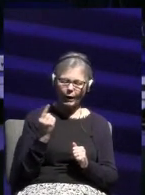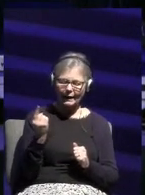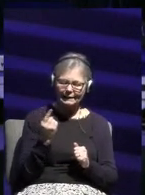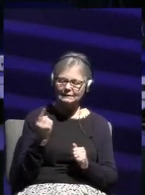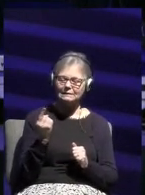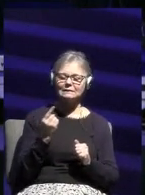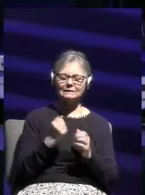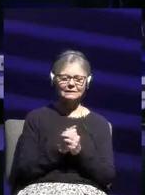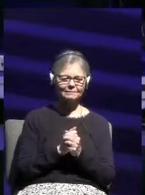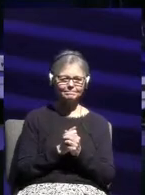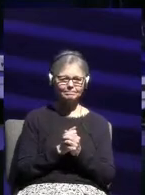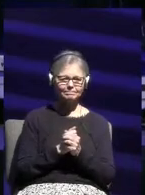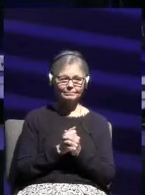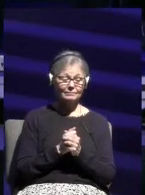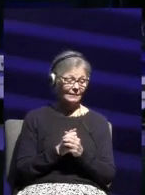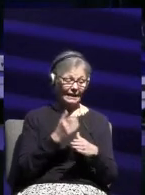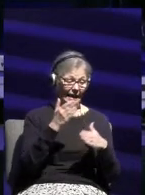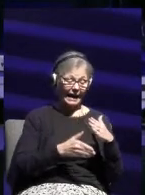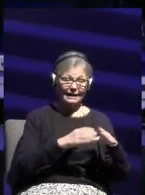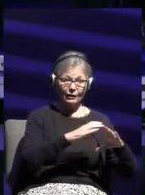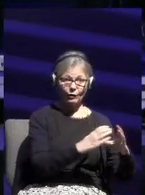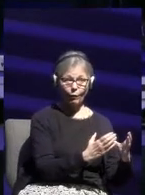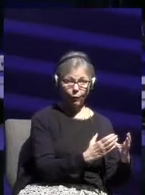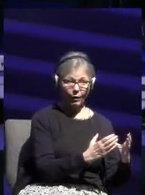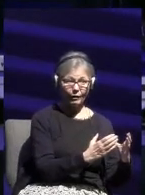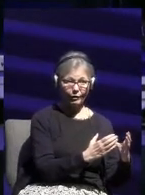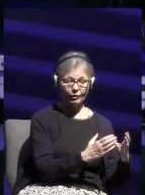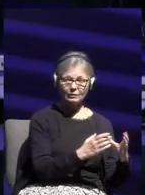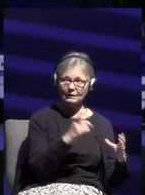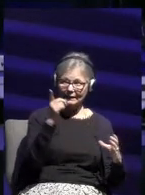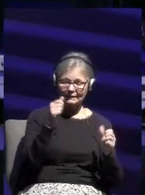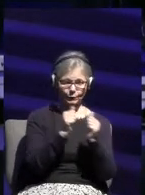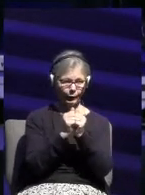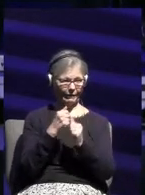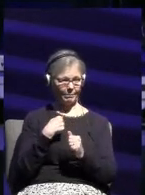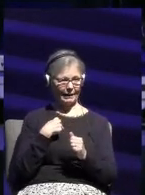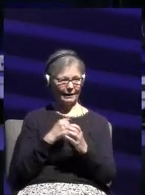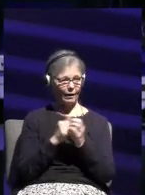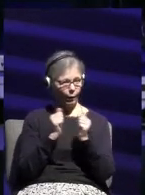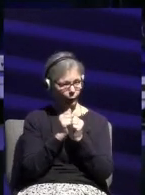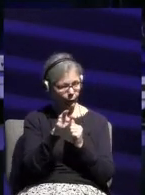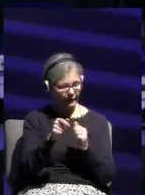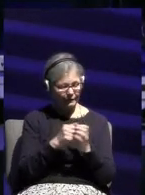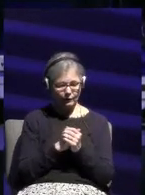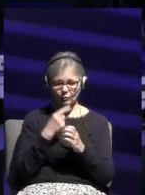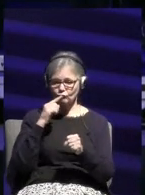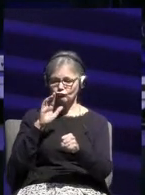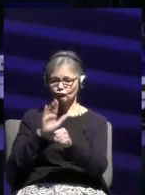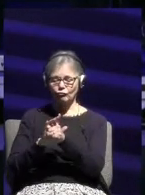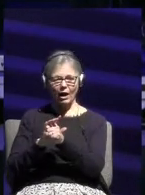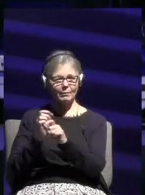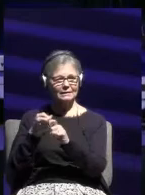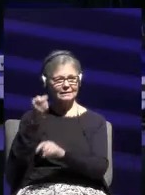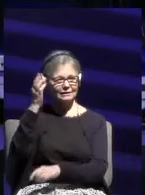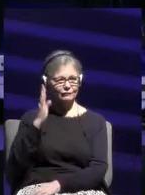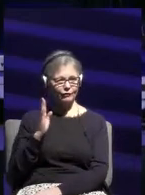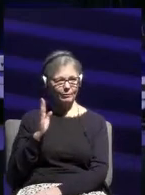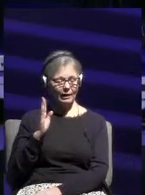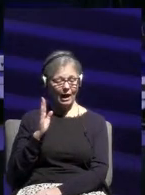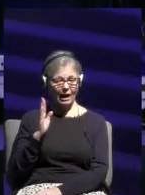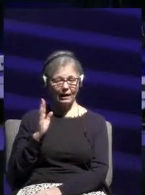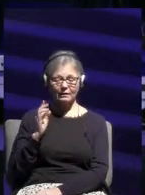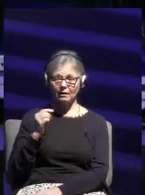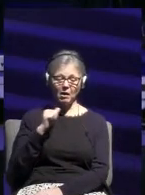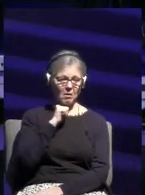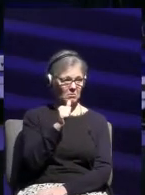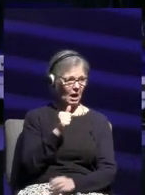always. "Even unto the end of the world." What is the promises of God? The promises of God are that I'm